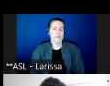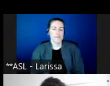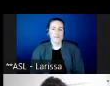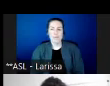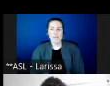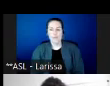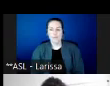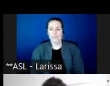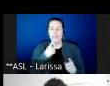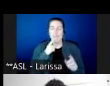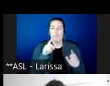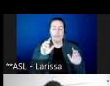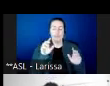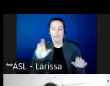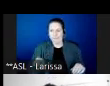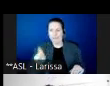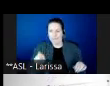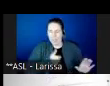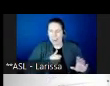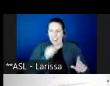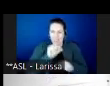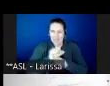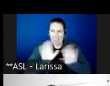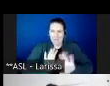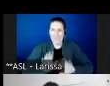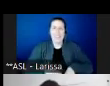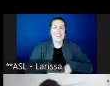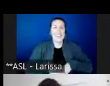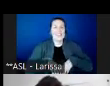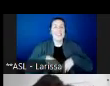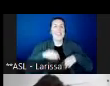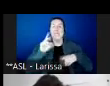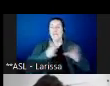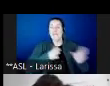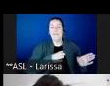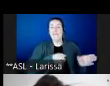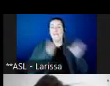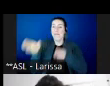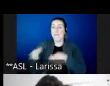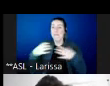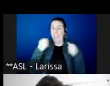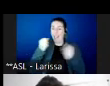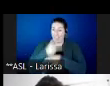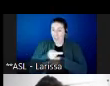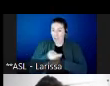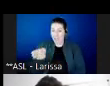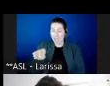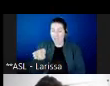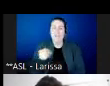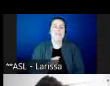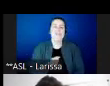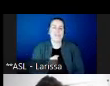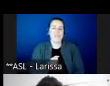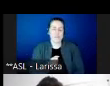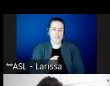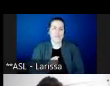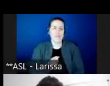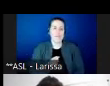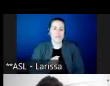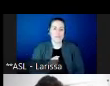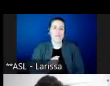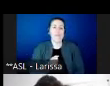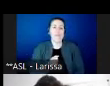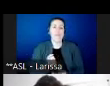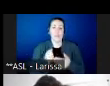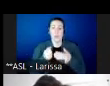Sorry, I'm having trouble with my slides. Okay, so second area, healthcare. And again, under this area, we covered